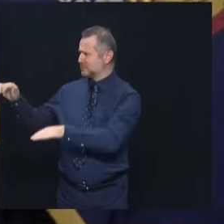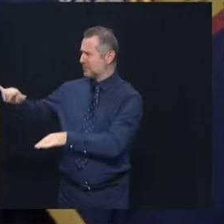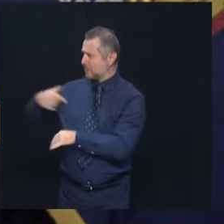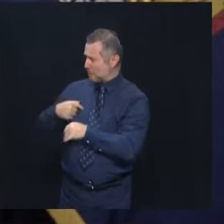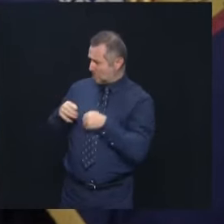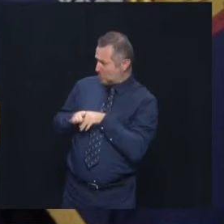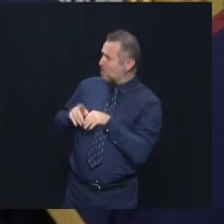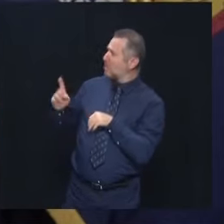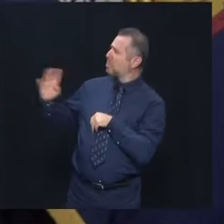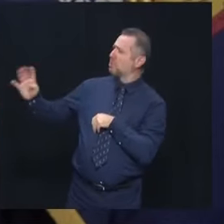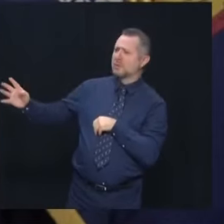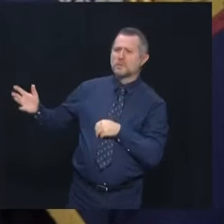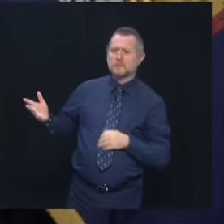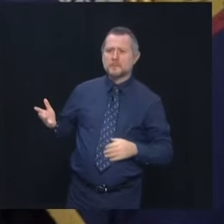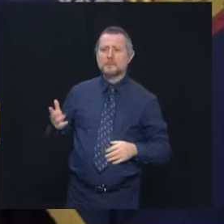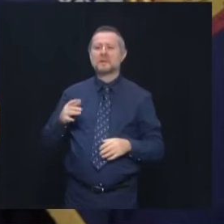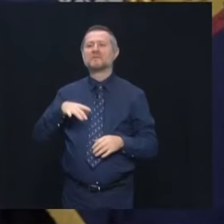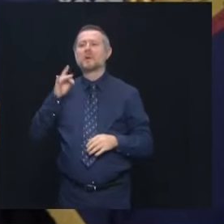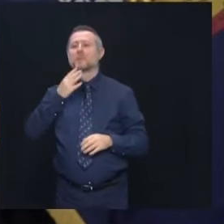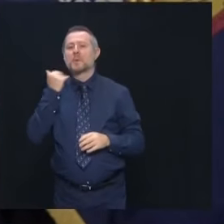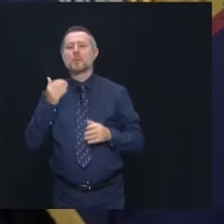the best area?